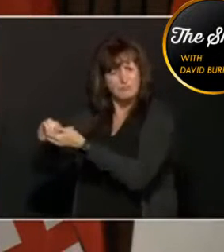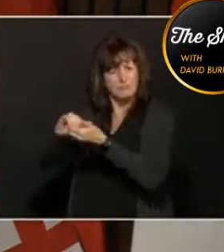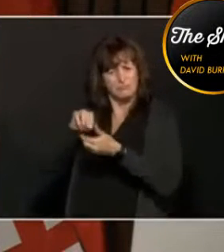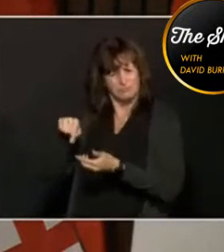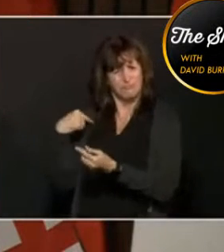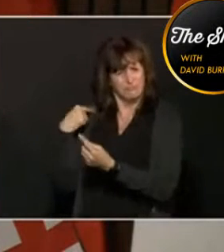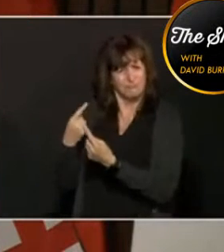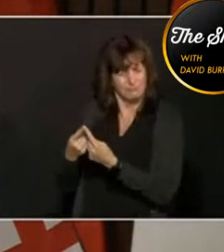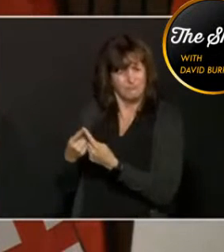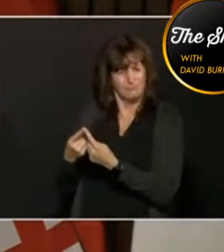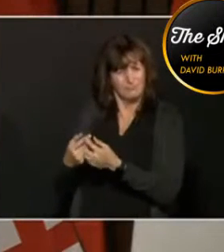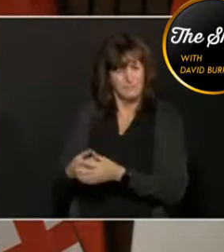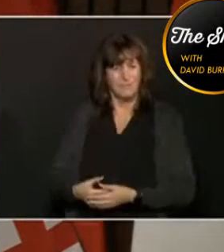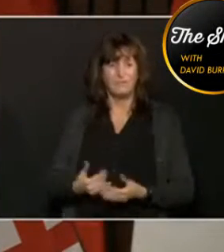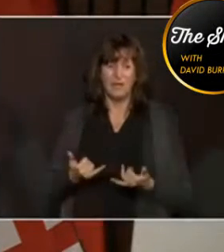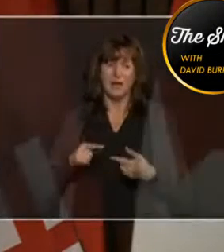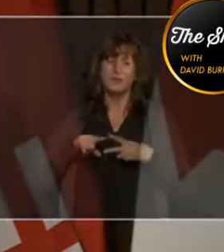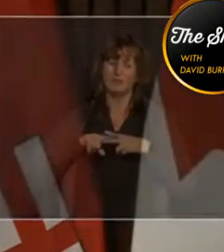the slides.